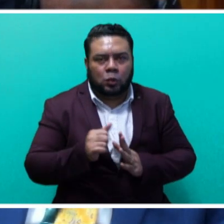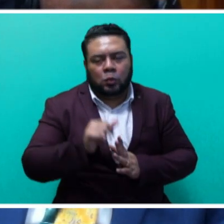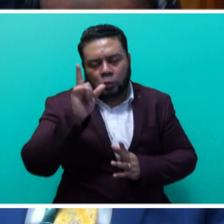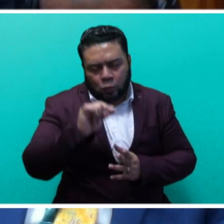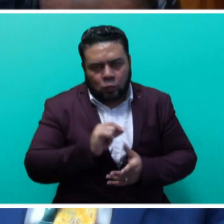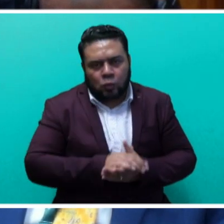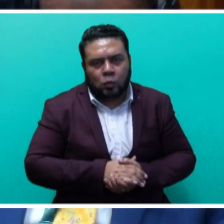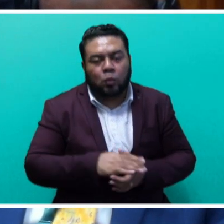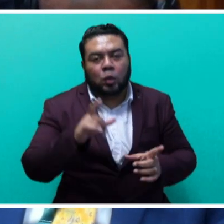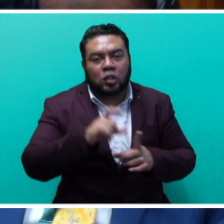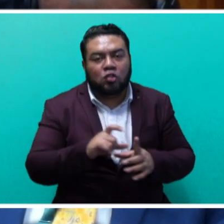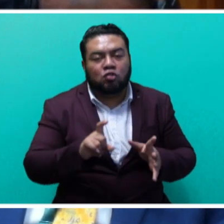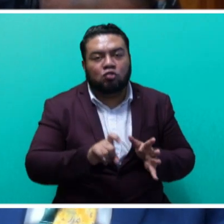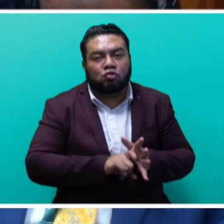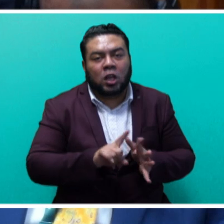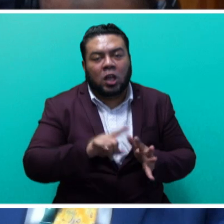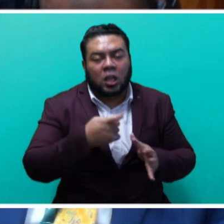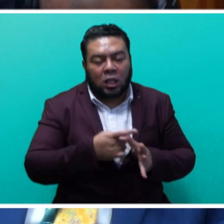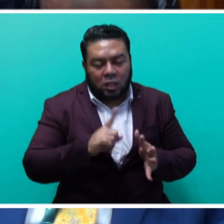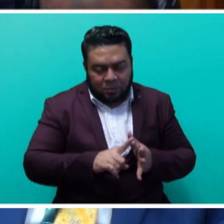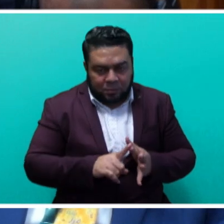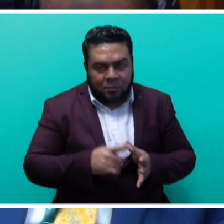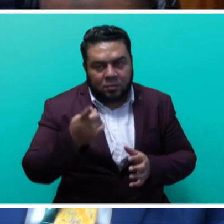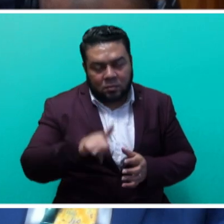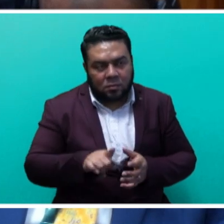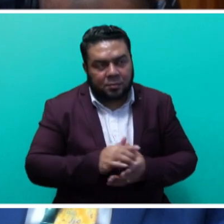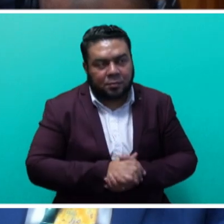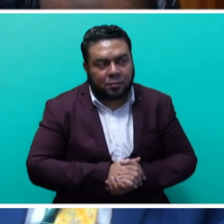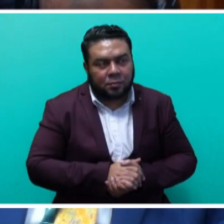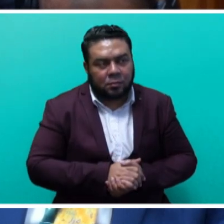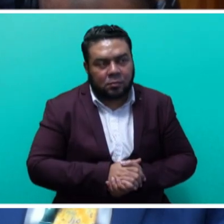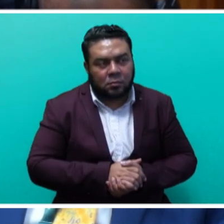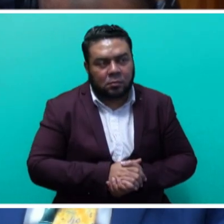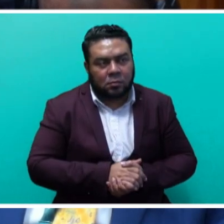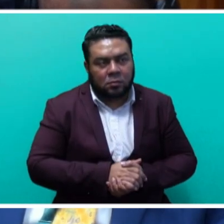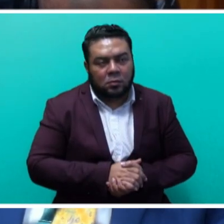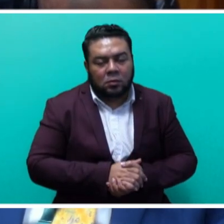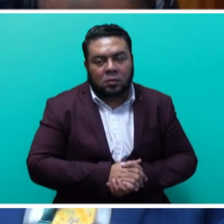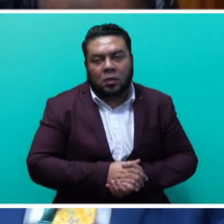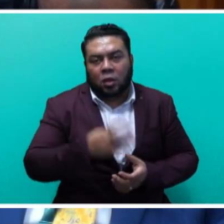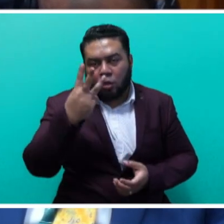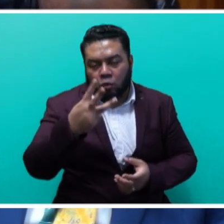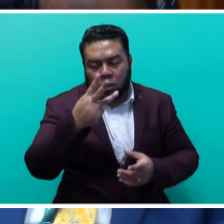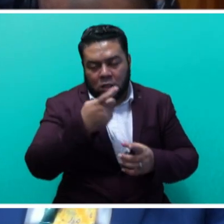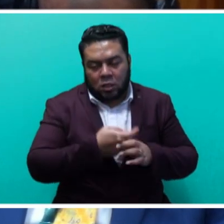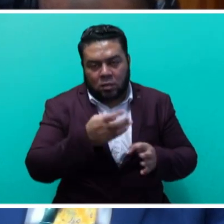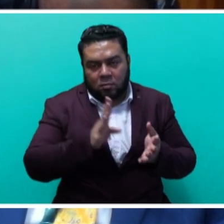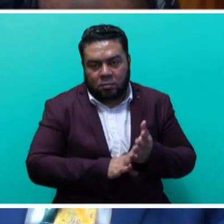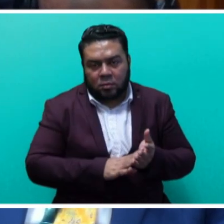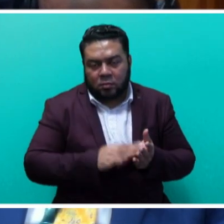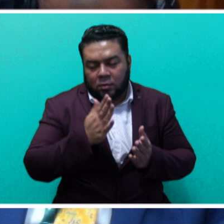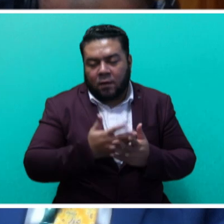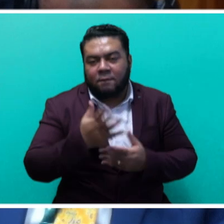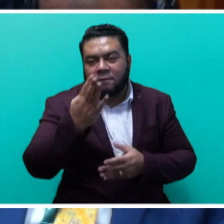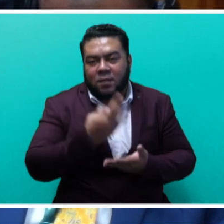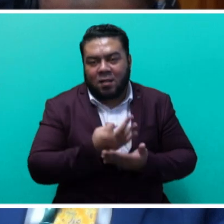for Nreke to Nambaka 3-kilometer section and Nambaka to Raunitongo 3-kilometer section in the current financial